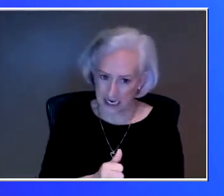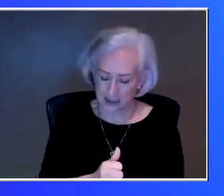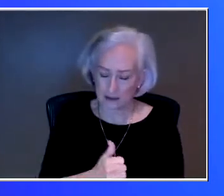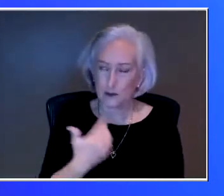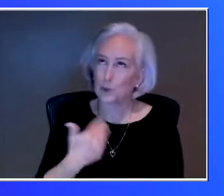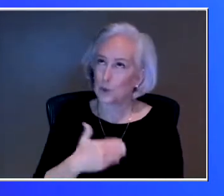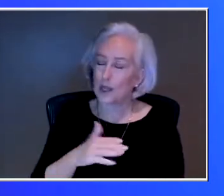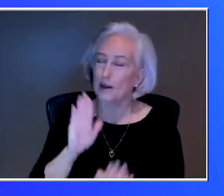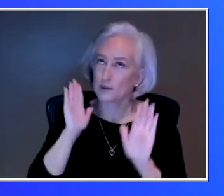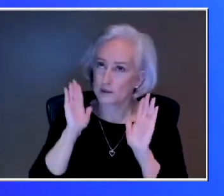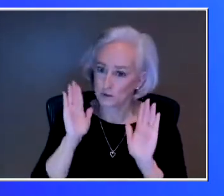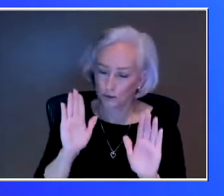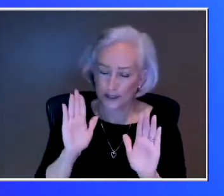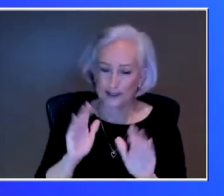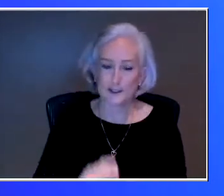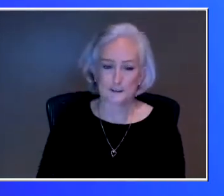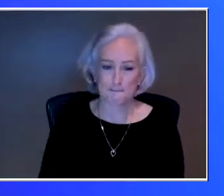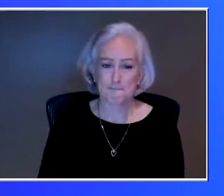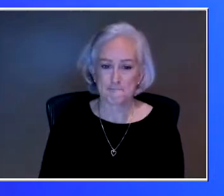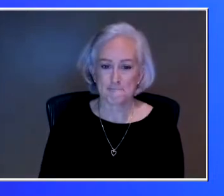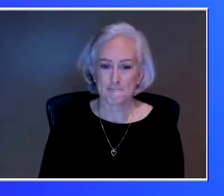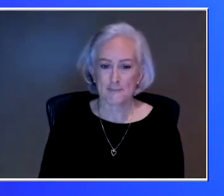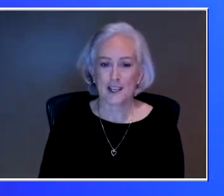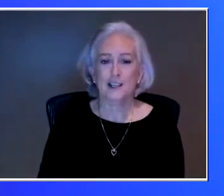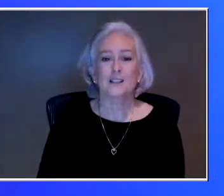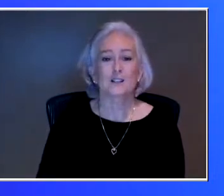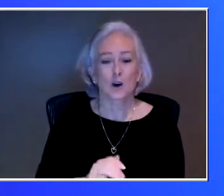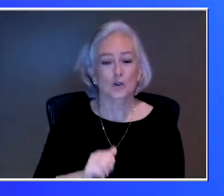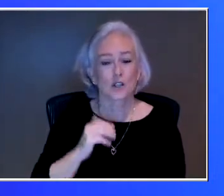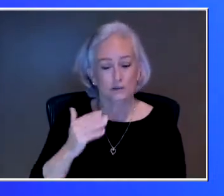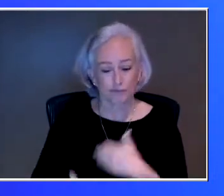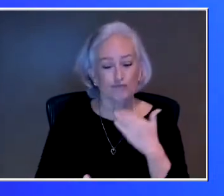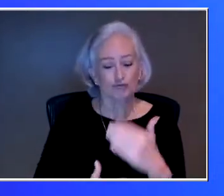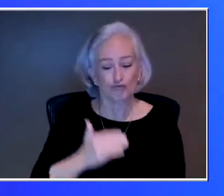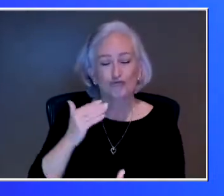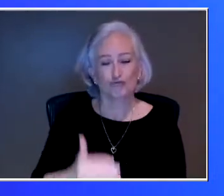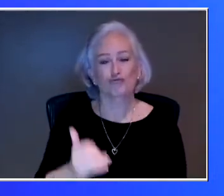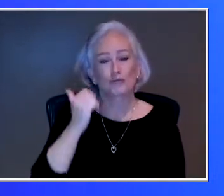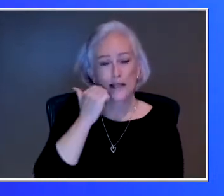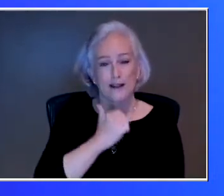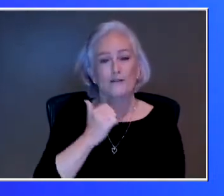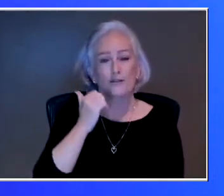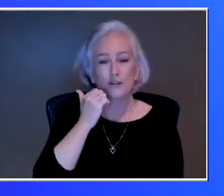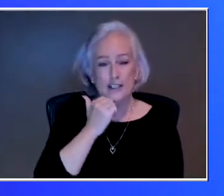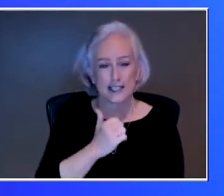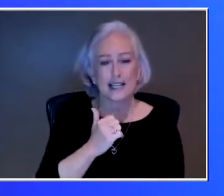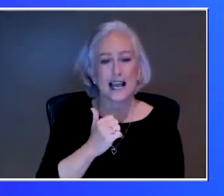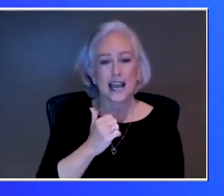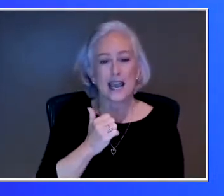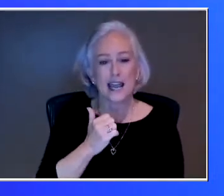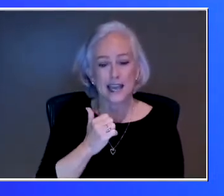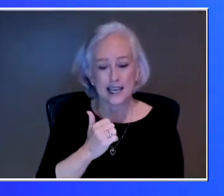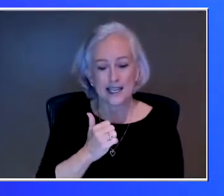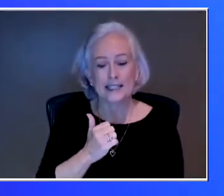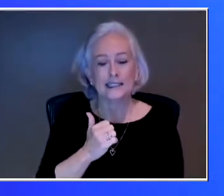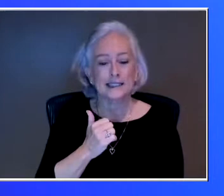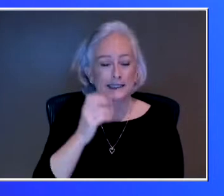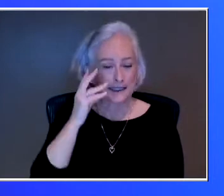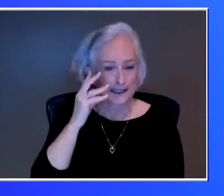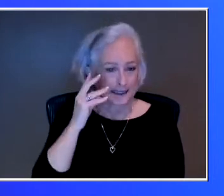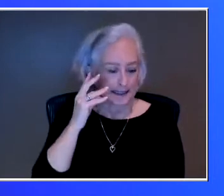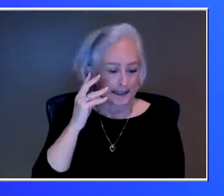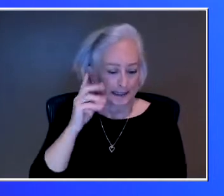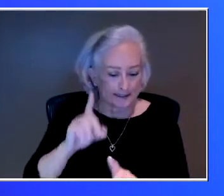thought. And so just going through the everyday trials of